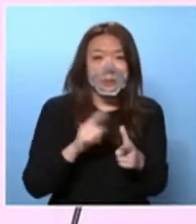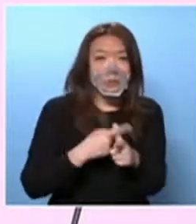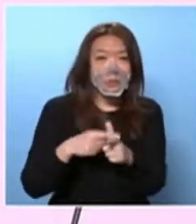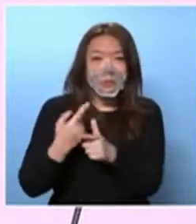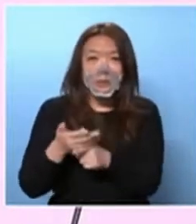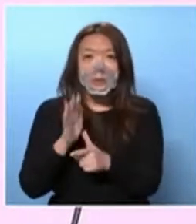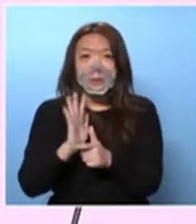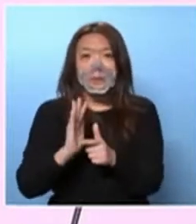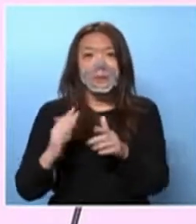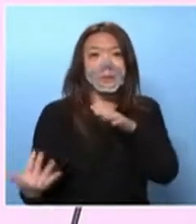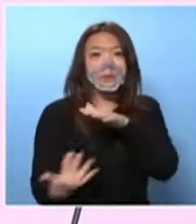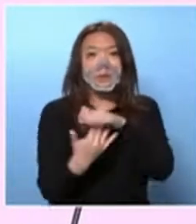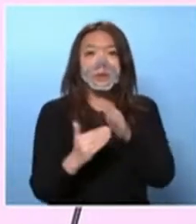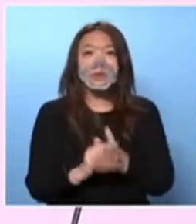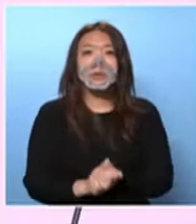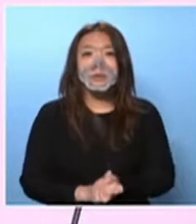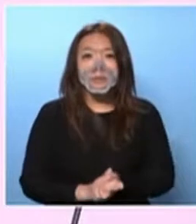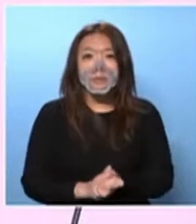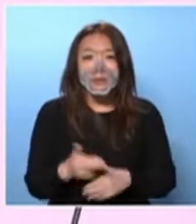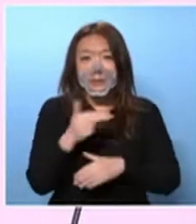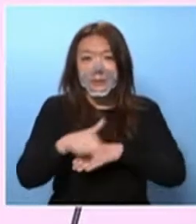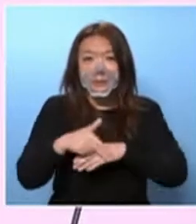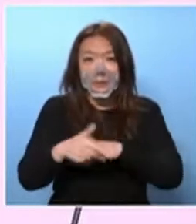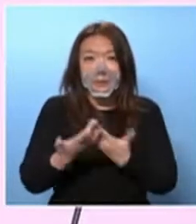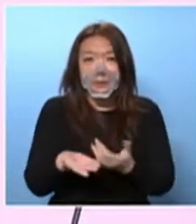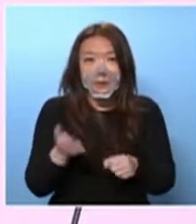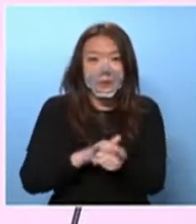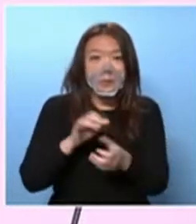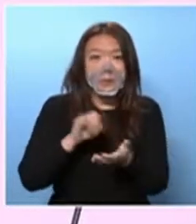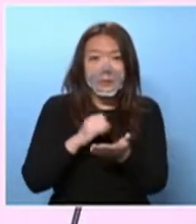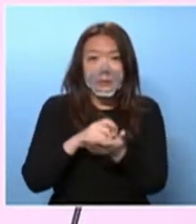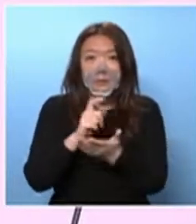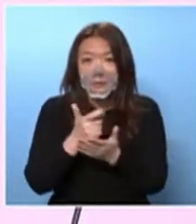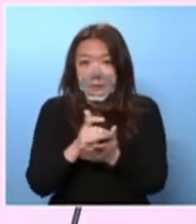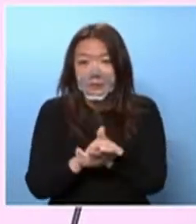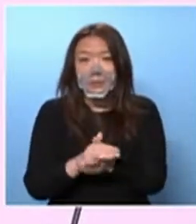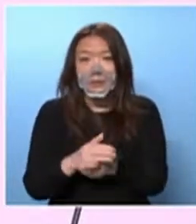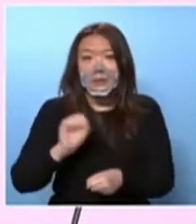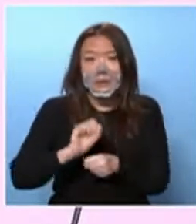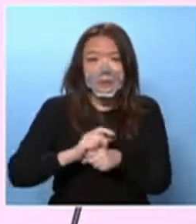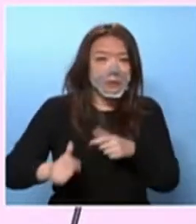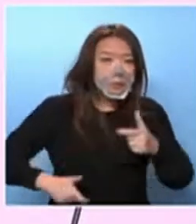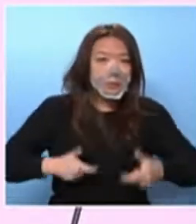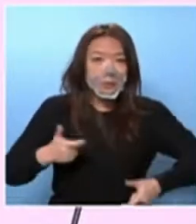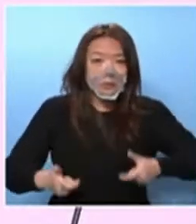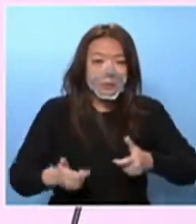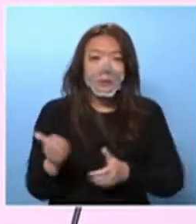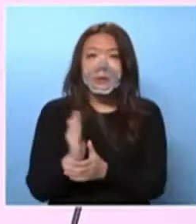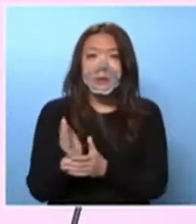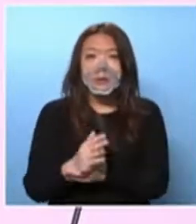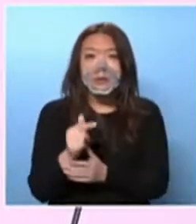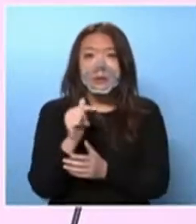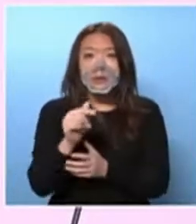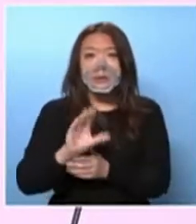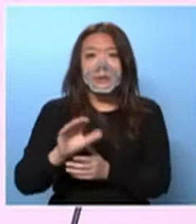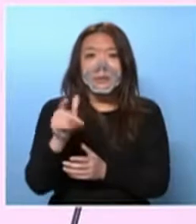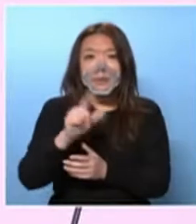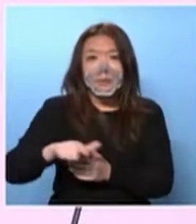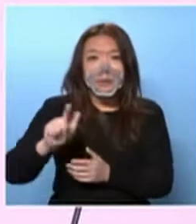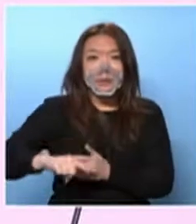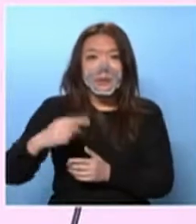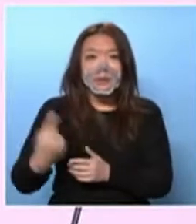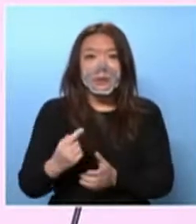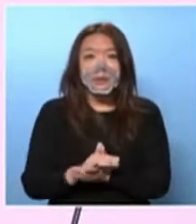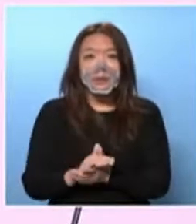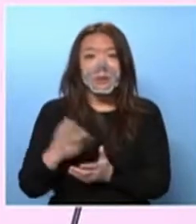in excess of $200, subject to a maximum of $500 per month. With an increase of $1.08 billion in the